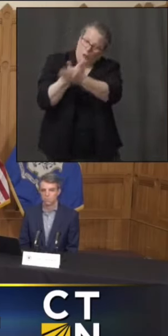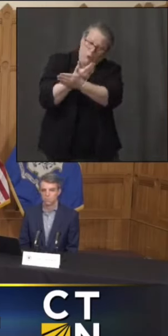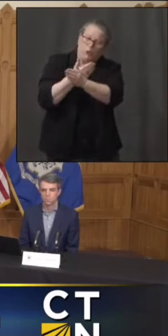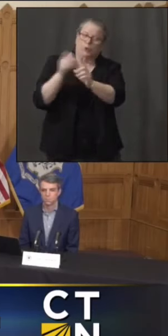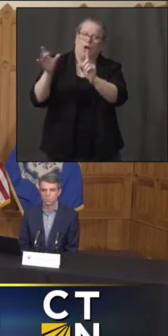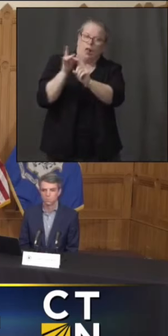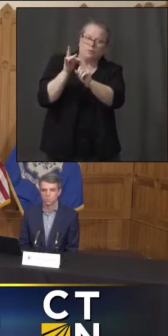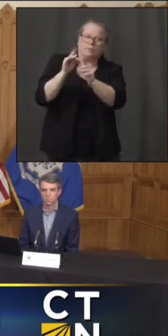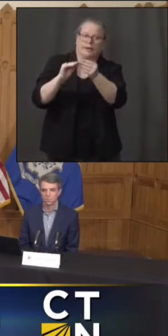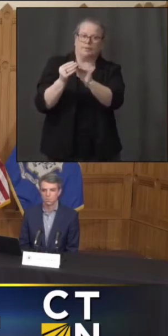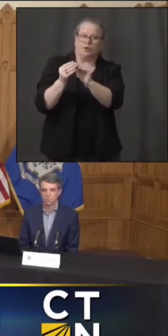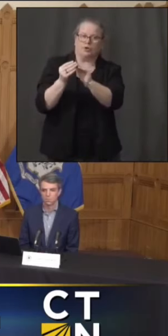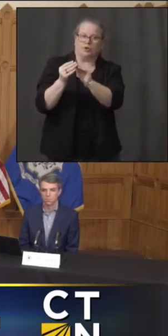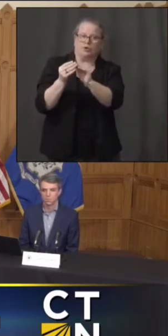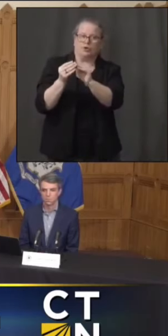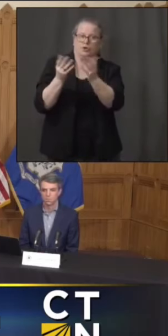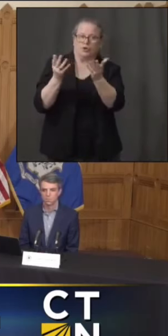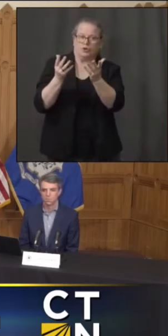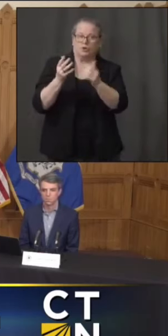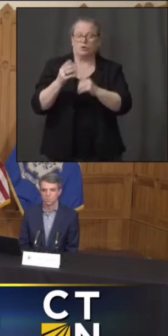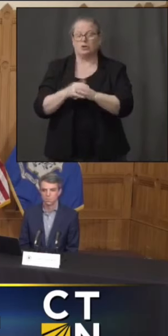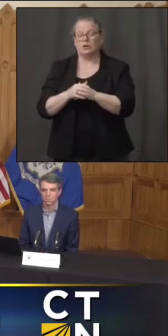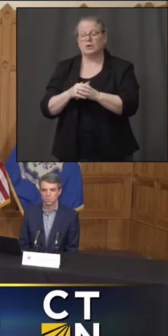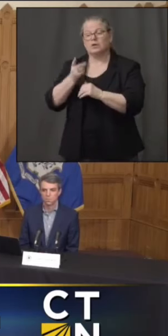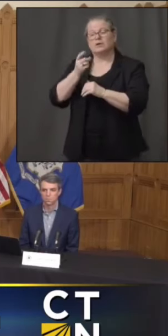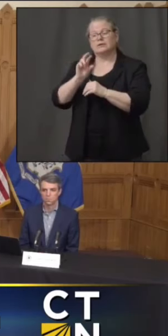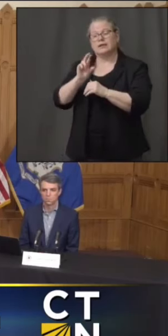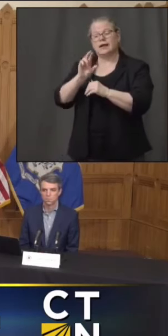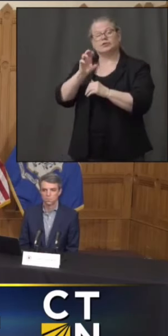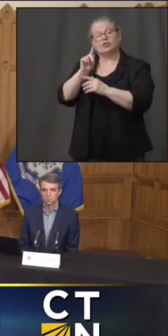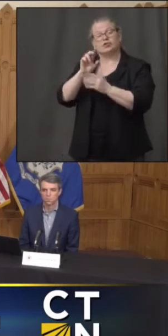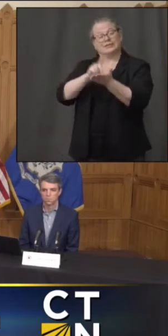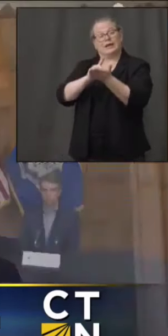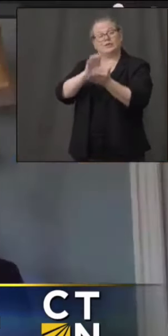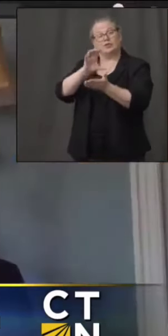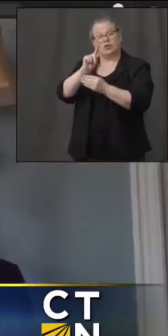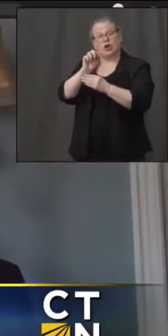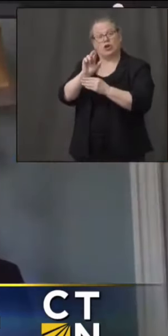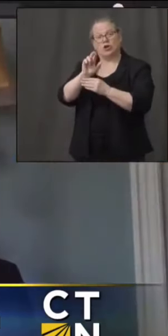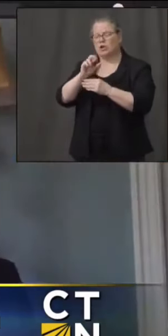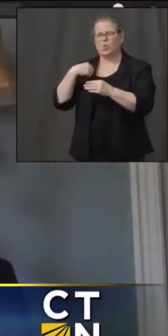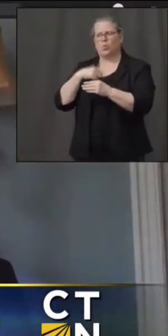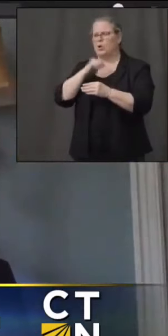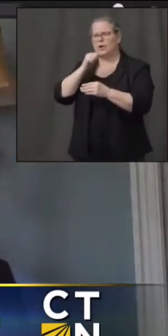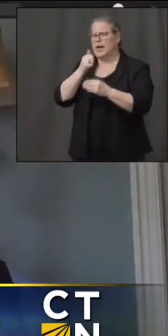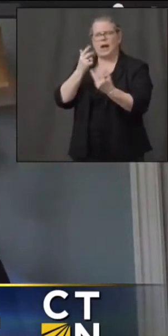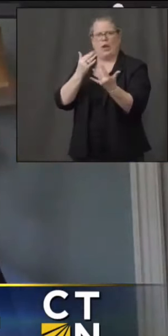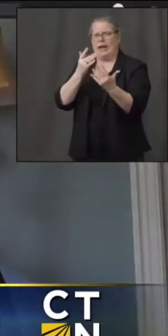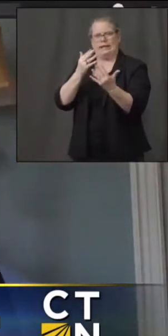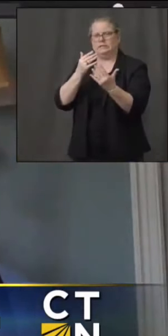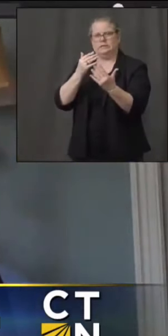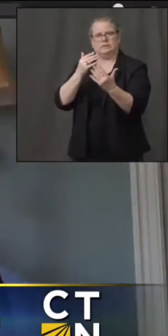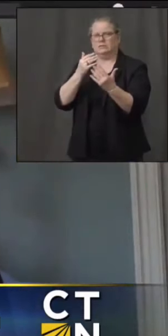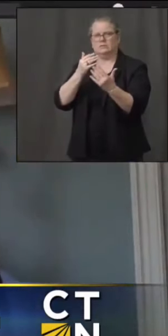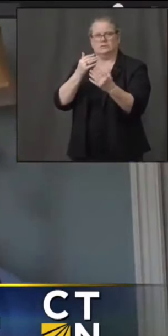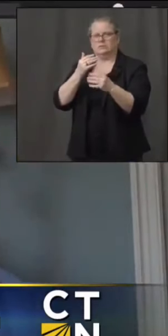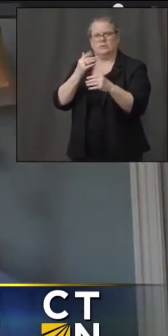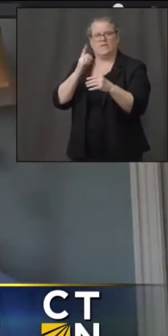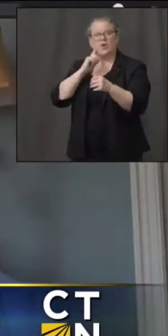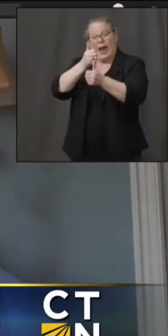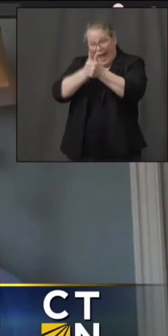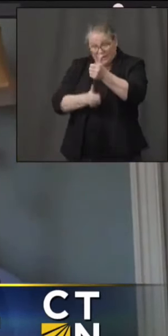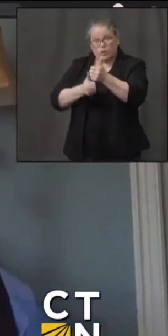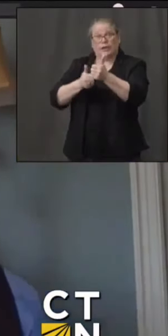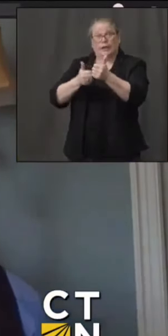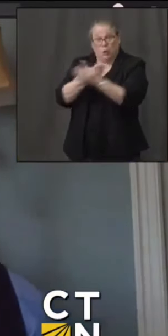Well, we're not going to wait until the numbers fall so that we can contact every new case. We will